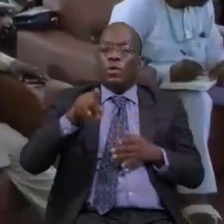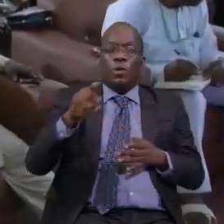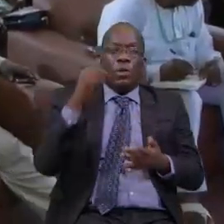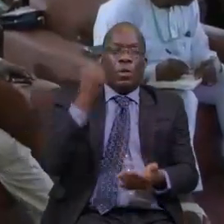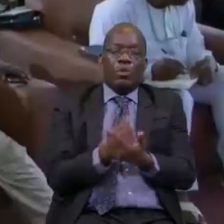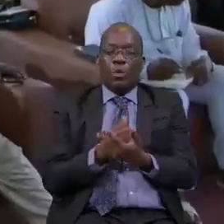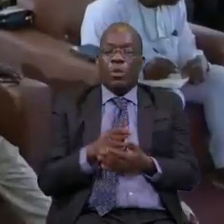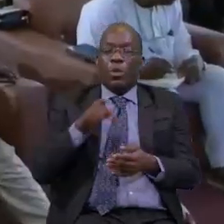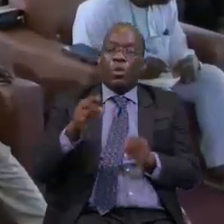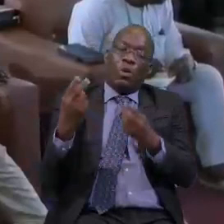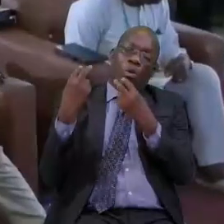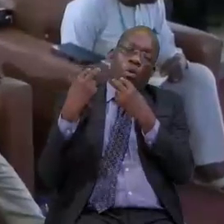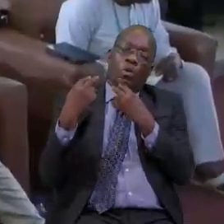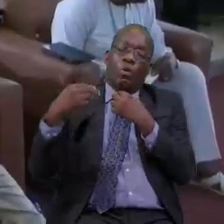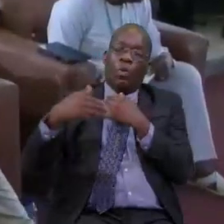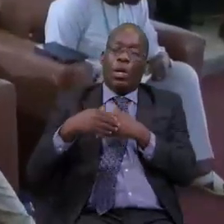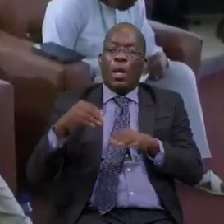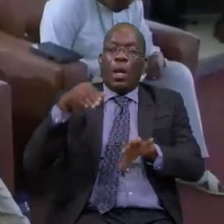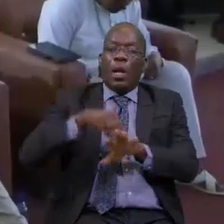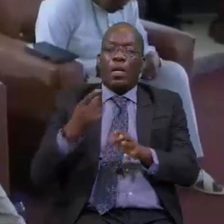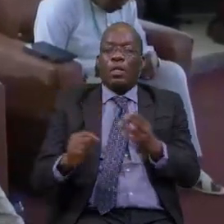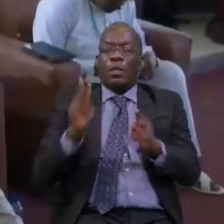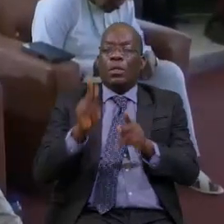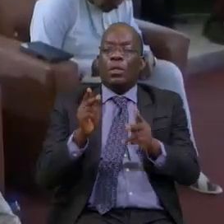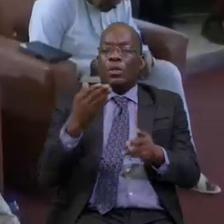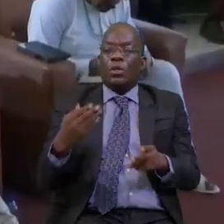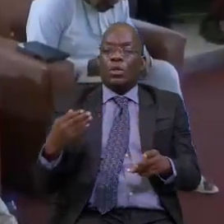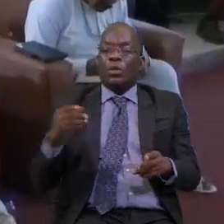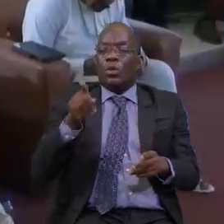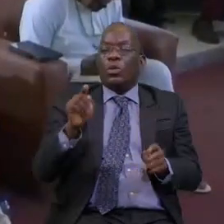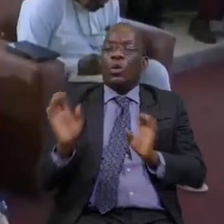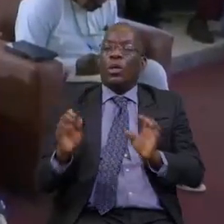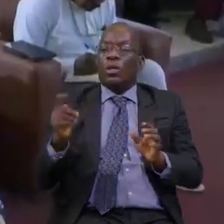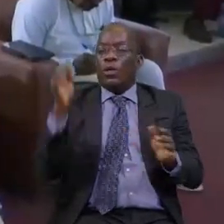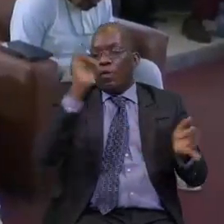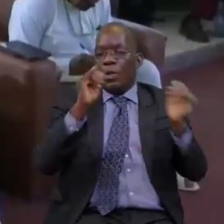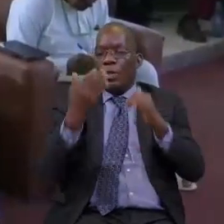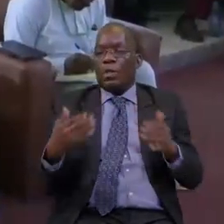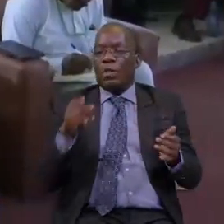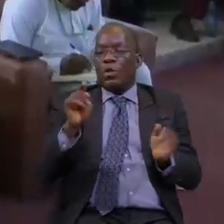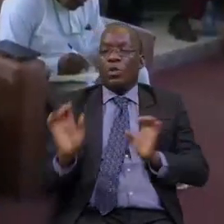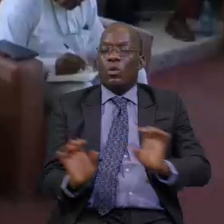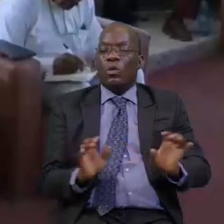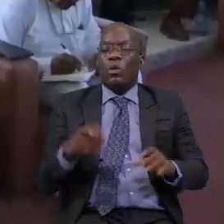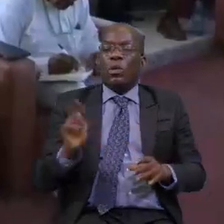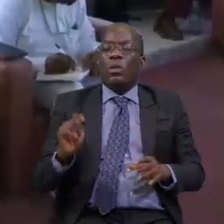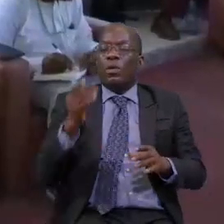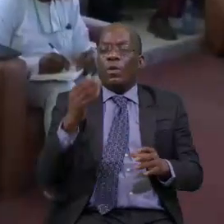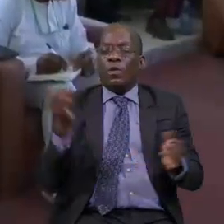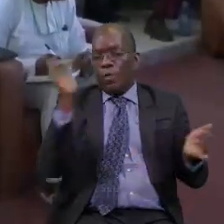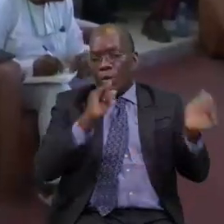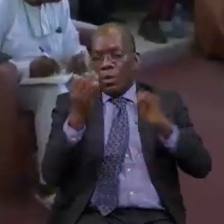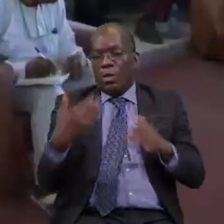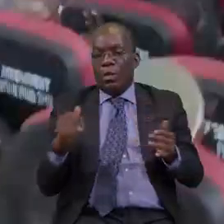back at the foolish things you had said, the foolish things you had done, the foolish things you have gotten yourself